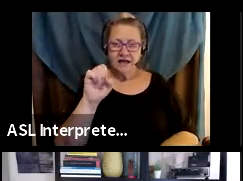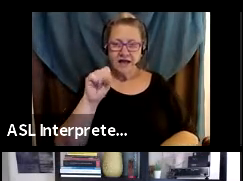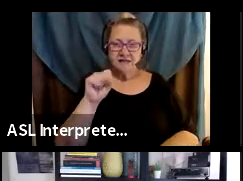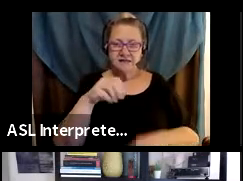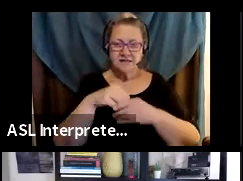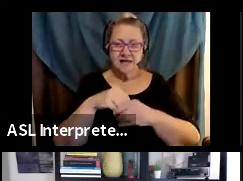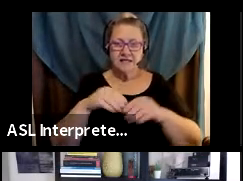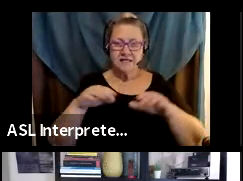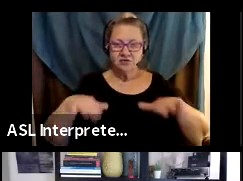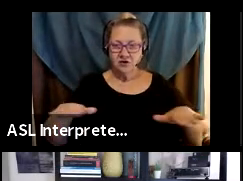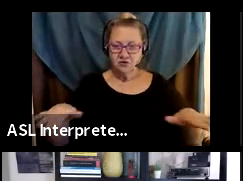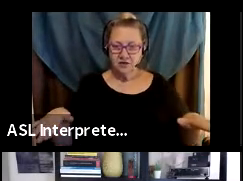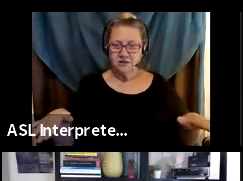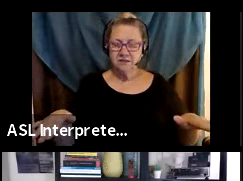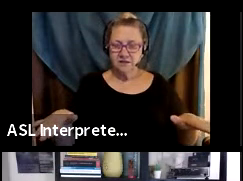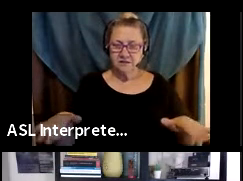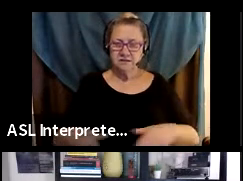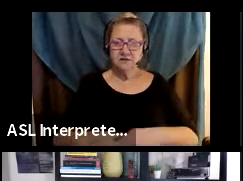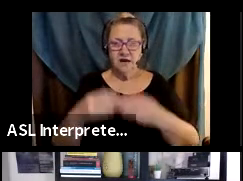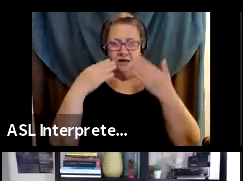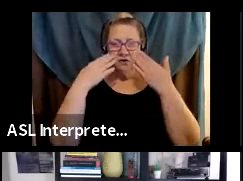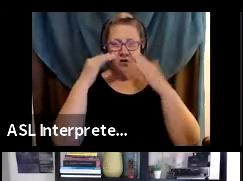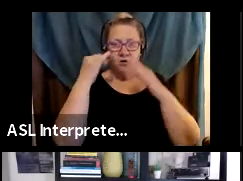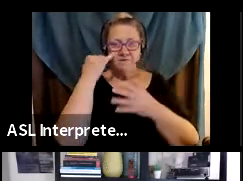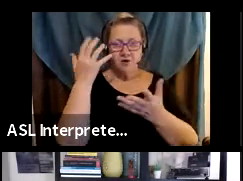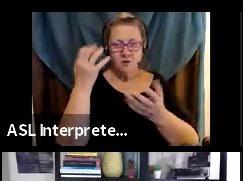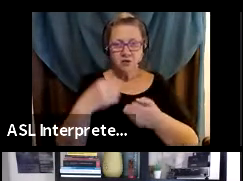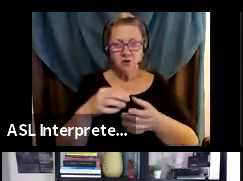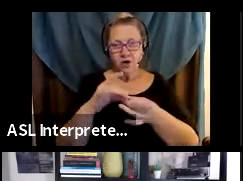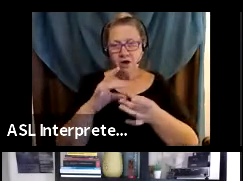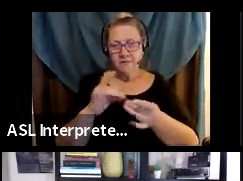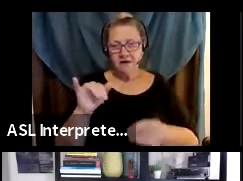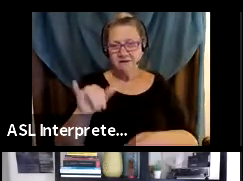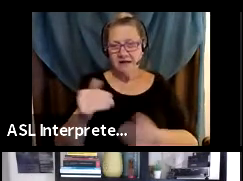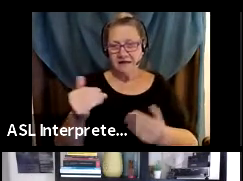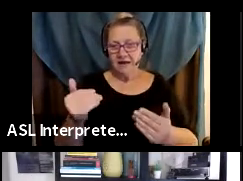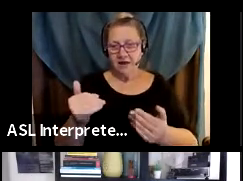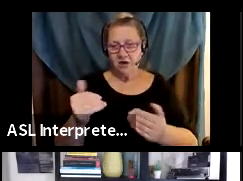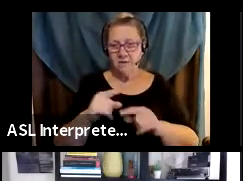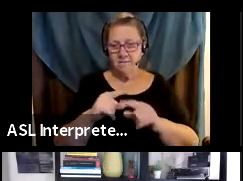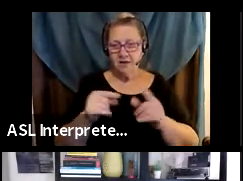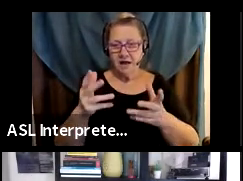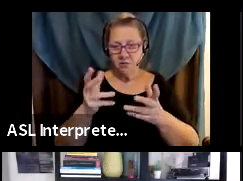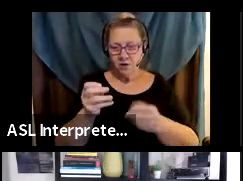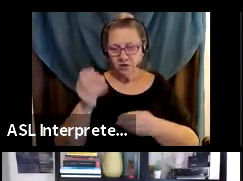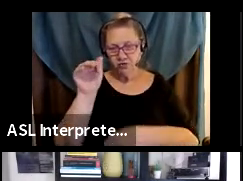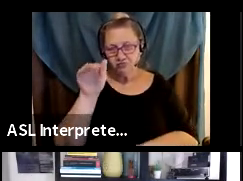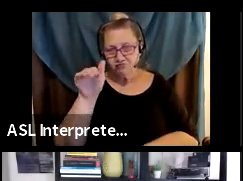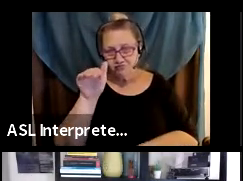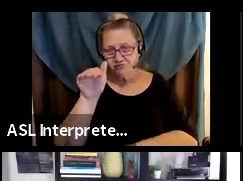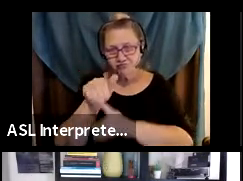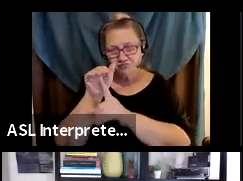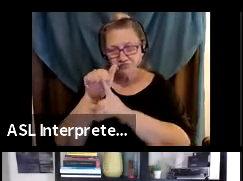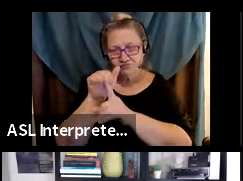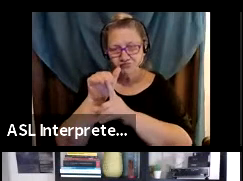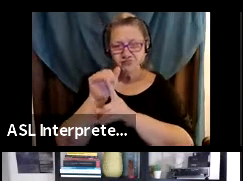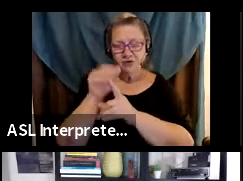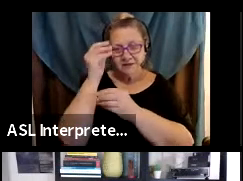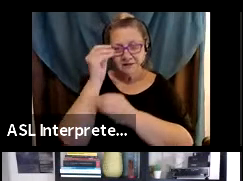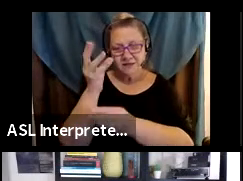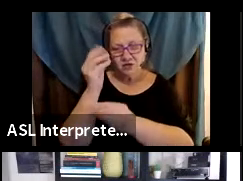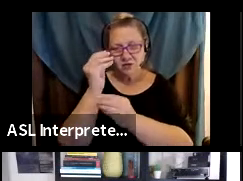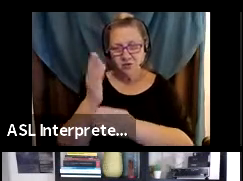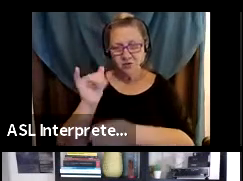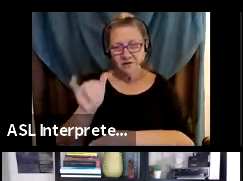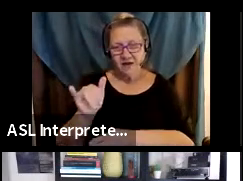So I didn't know if you want to comment on that now, but I certainly would like to get that out there today since we were talking about the 16 and older, because